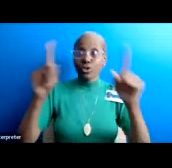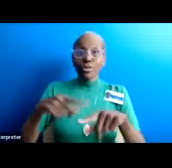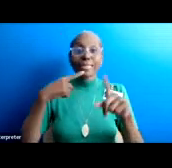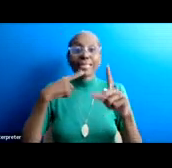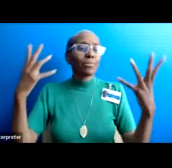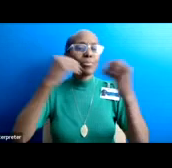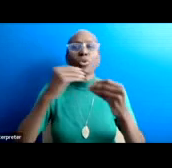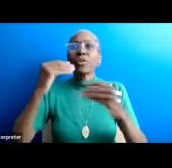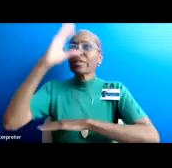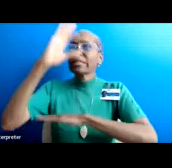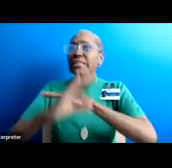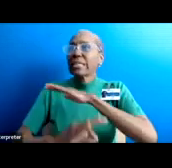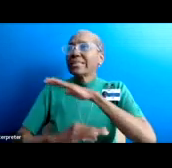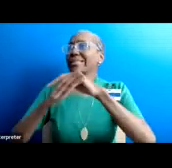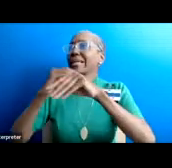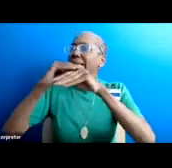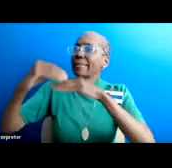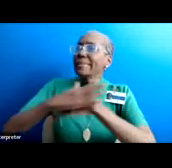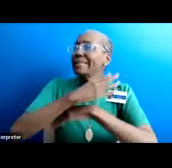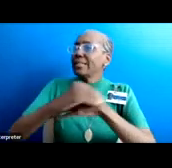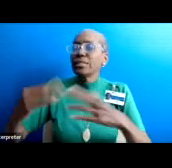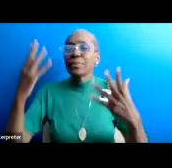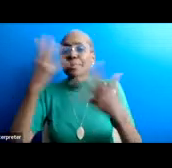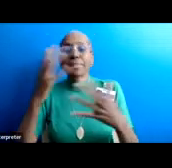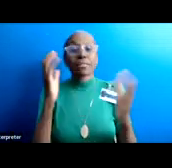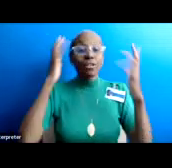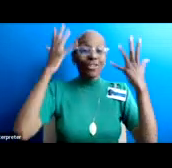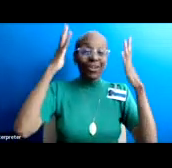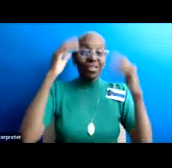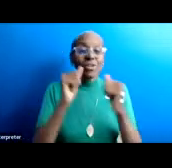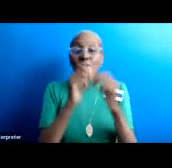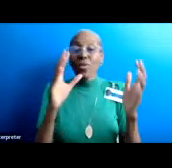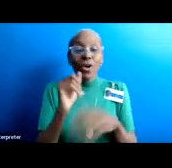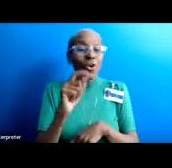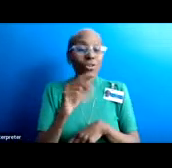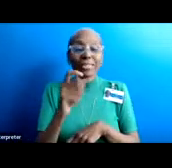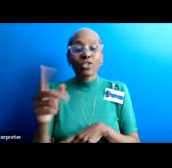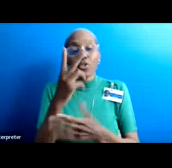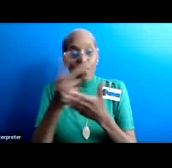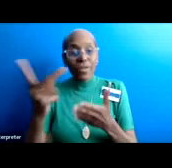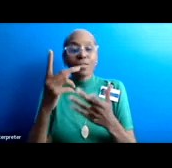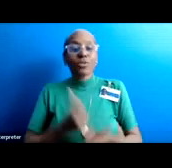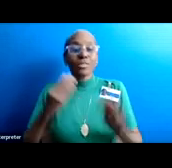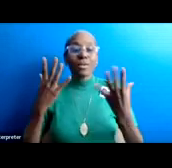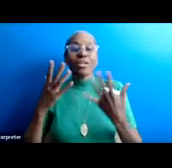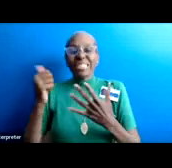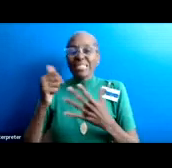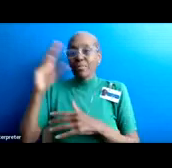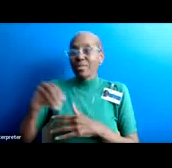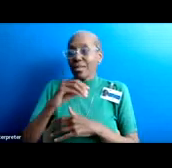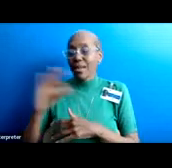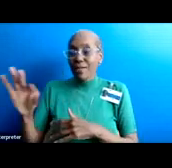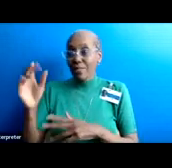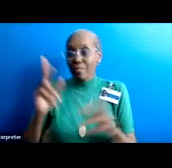a beautiful picture of a sunset on the beach. And it says, "Congratulations, without alt text, you failed to inspire 10% of